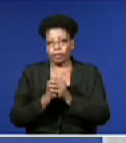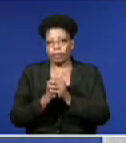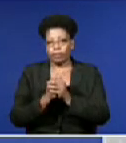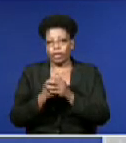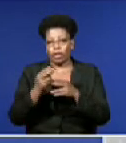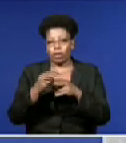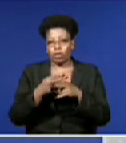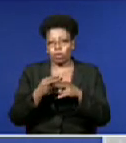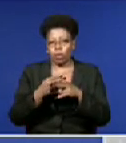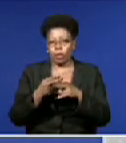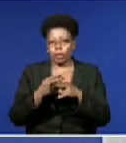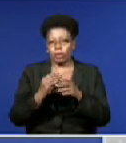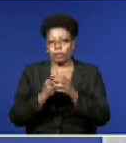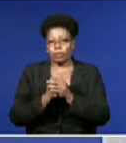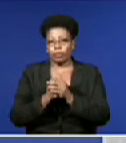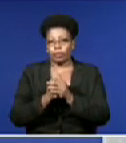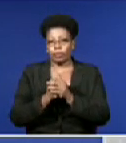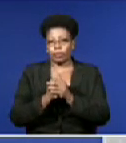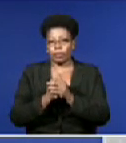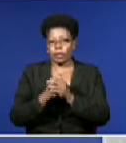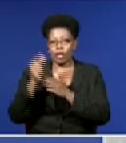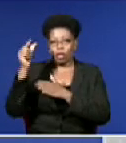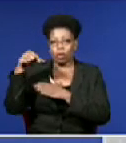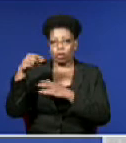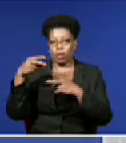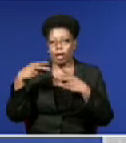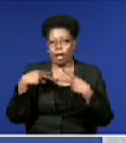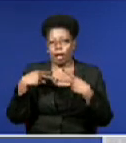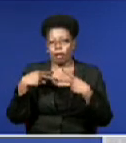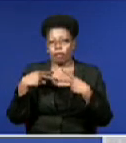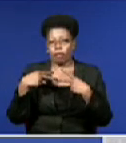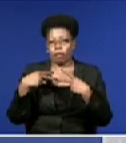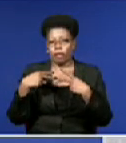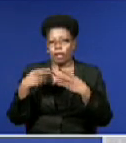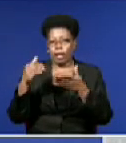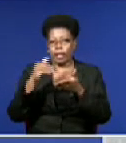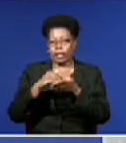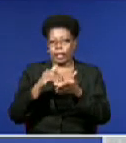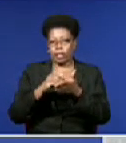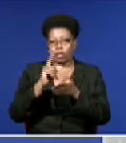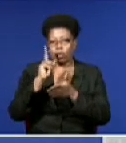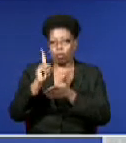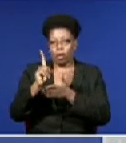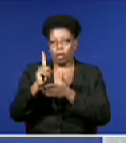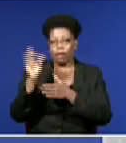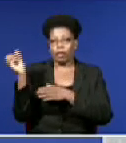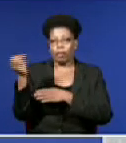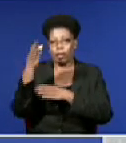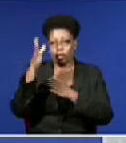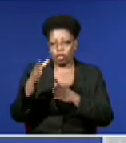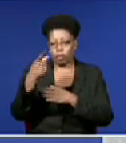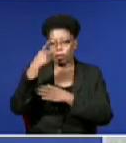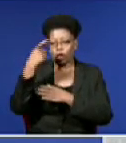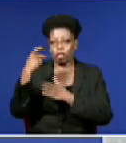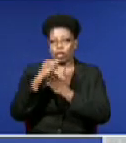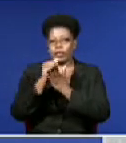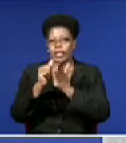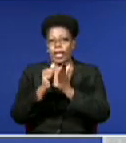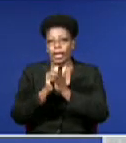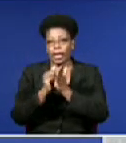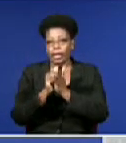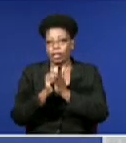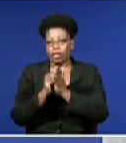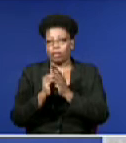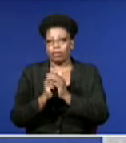shot at Williamsport. However, Curaçao has lodged a protest against one of the Cuban pitchers disputing his age. Now that protest